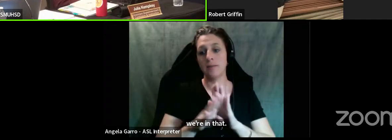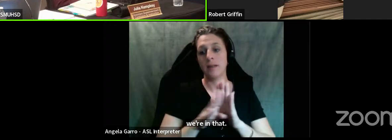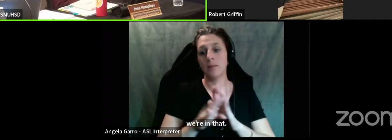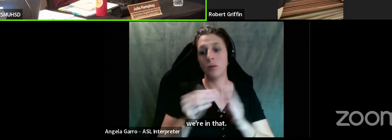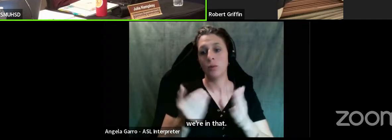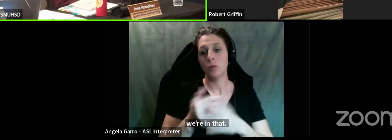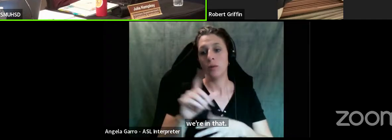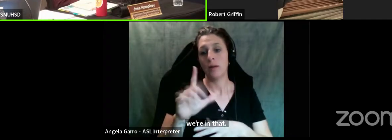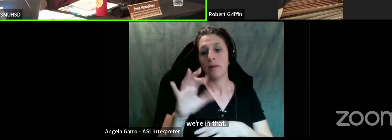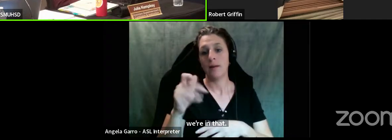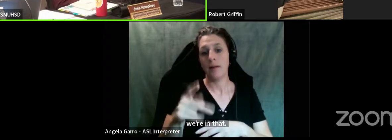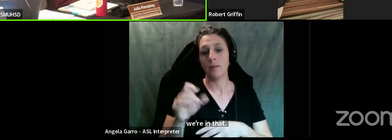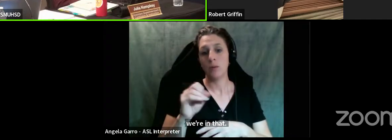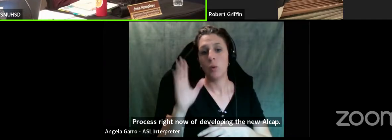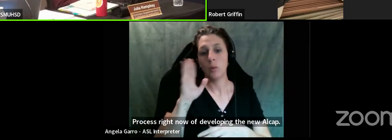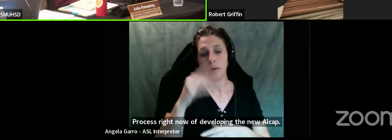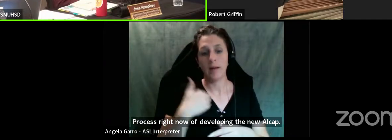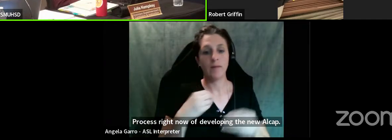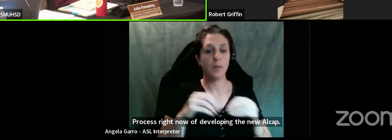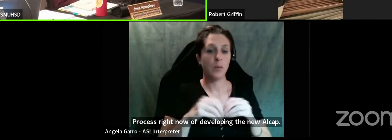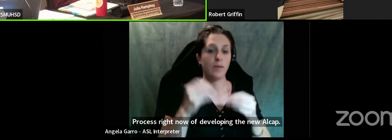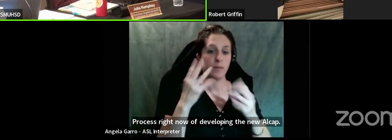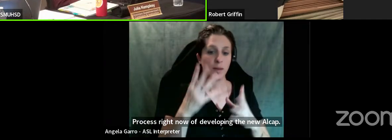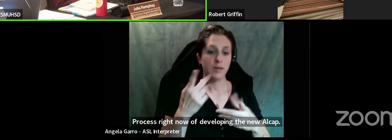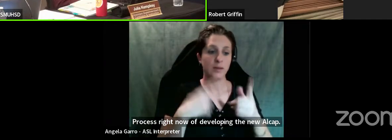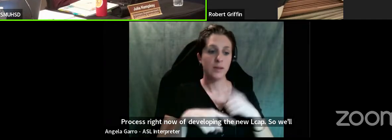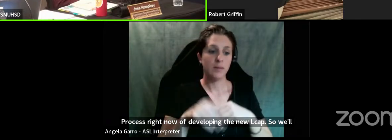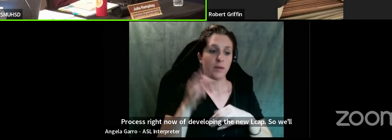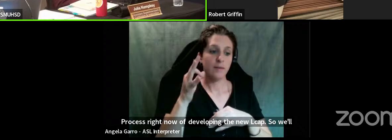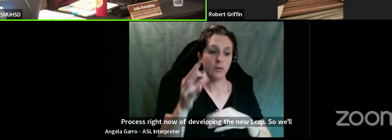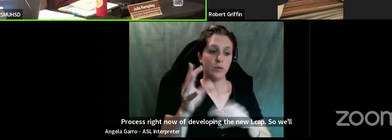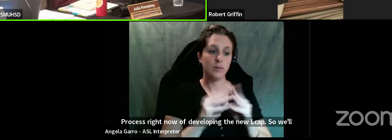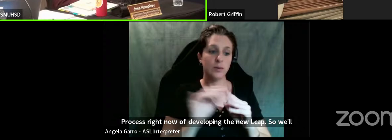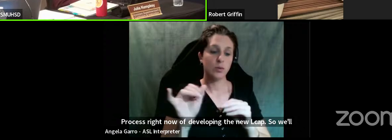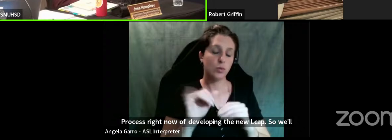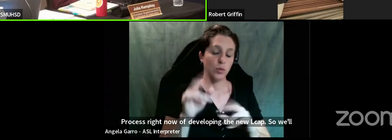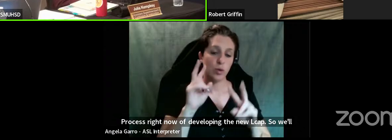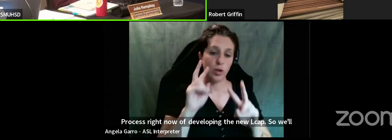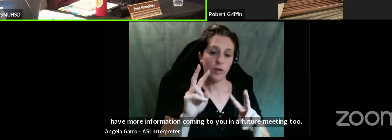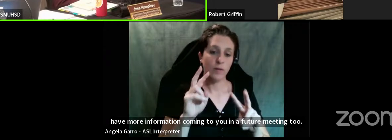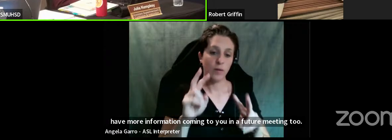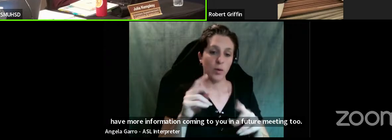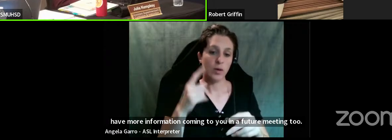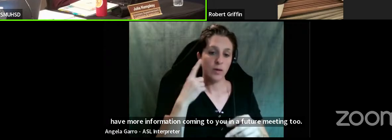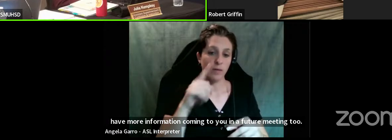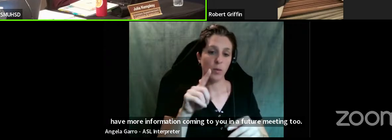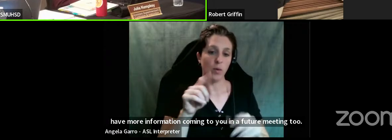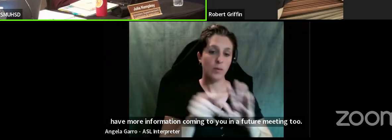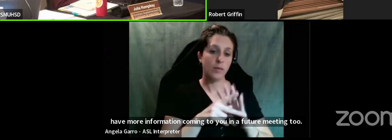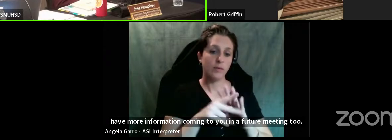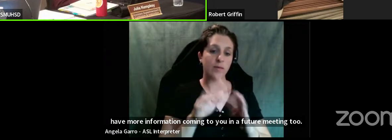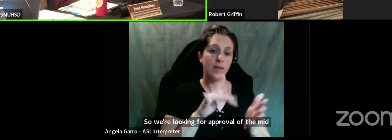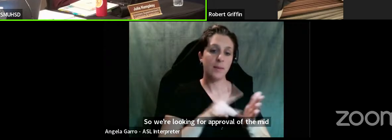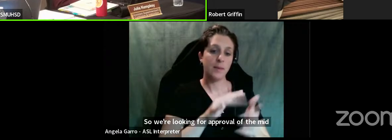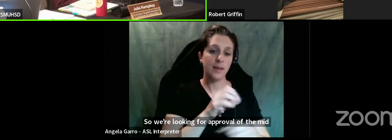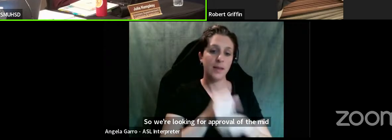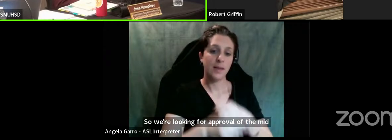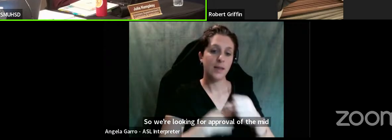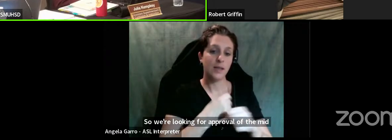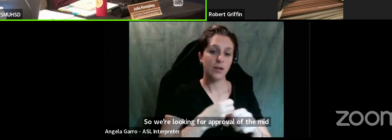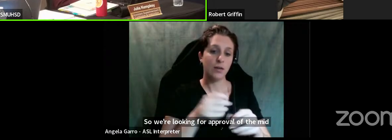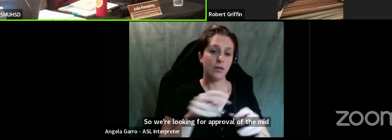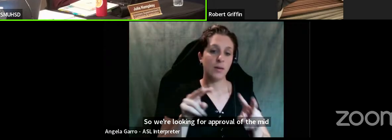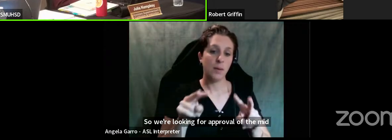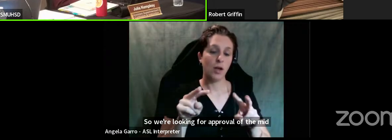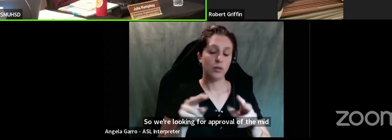LCAP. So we'll have more information coming to you in a future meeting too. So we're looking for approval of the mid-year monitoring